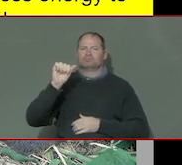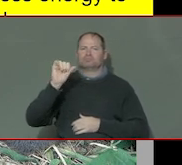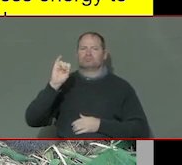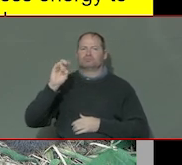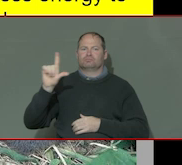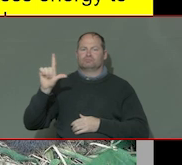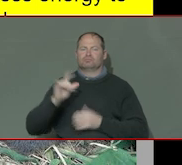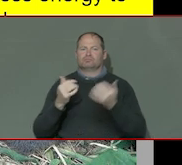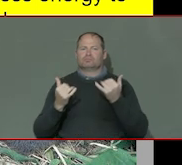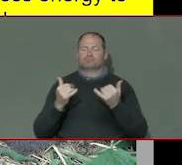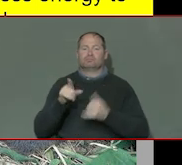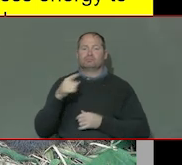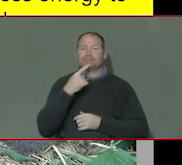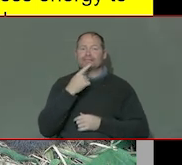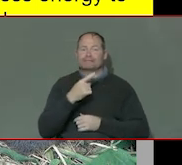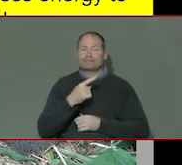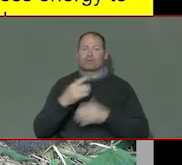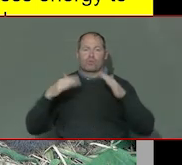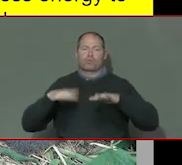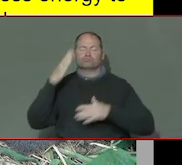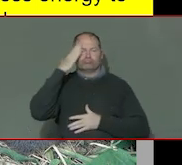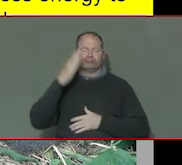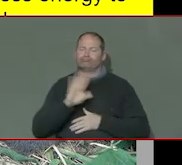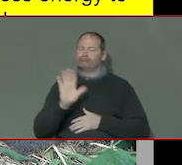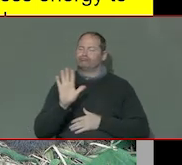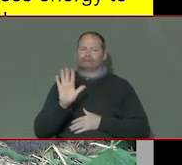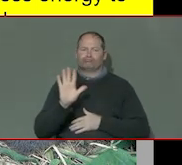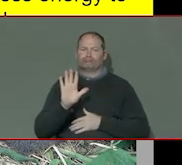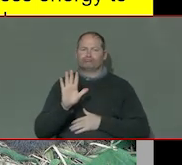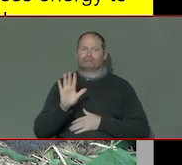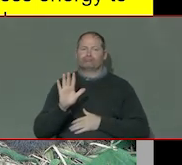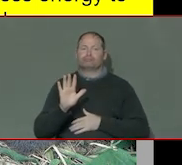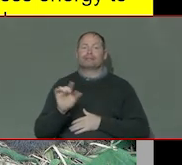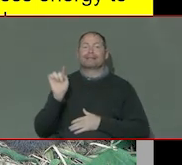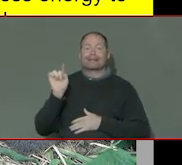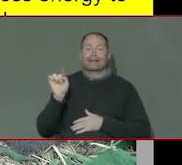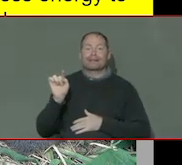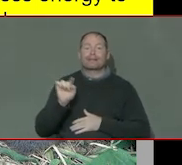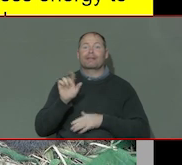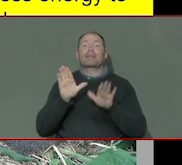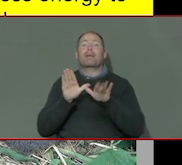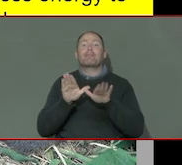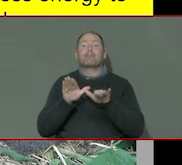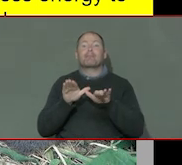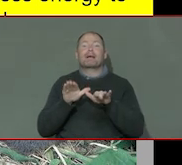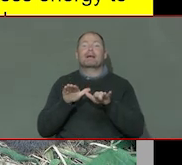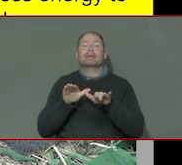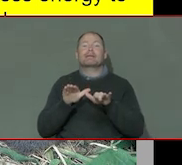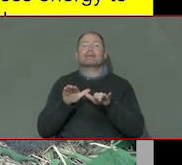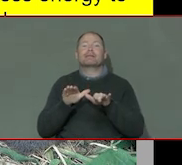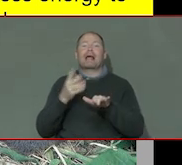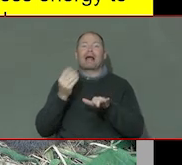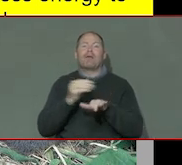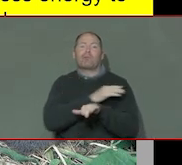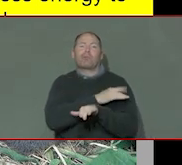covered, because we want to know that you know it's a bird, they are covered with